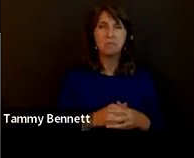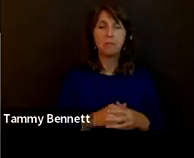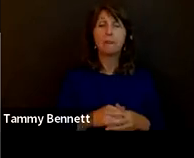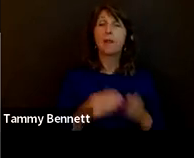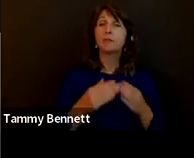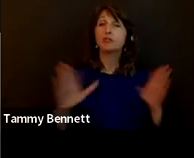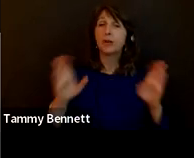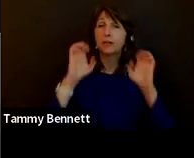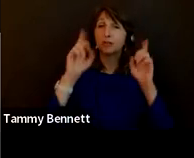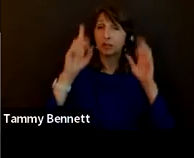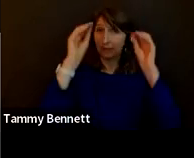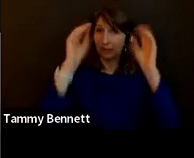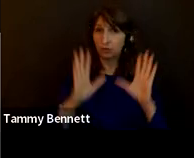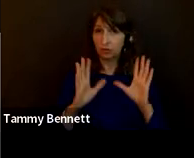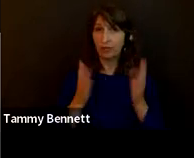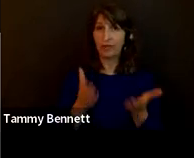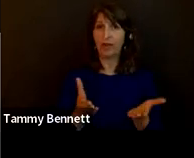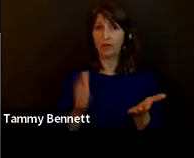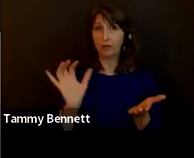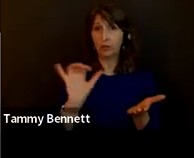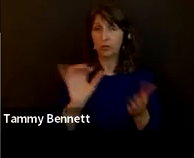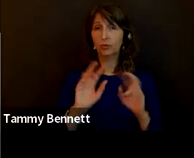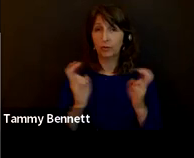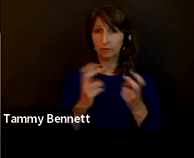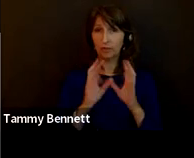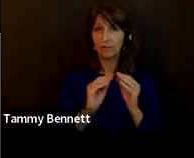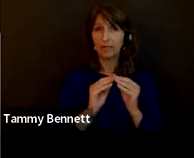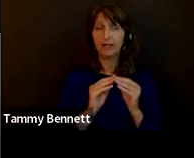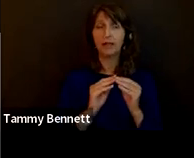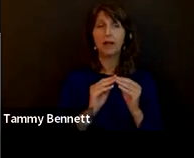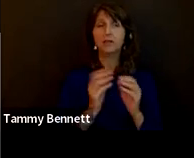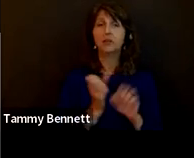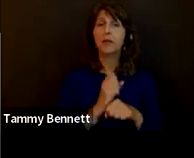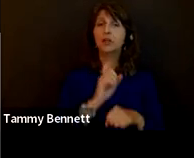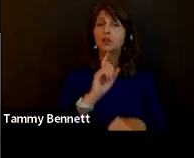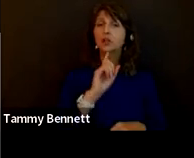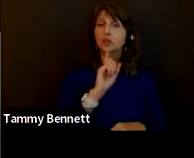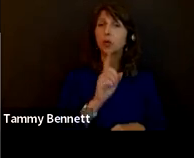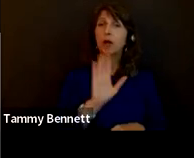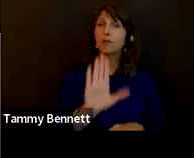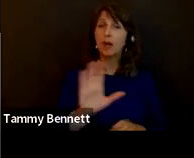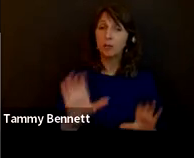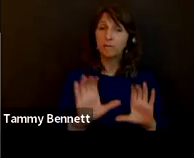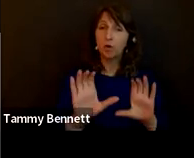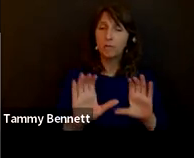is there to make sure that the child's performance is compared to other children that are typically developing their